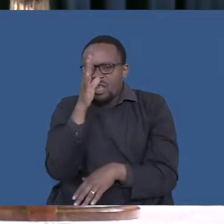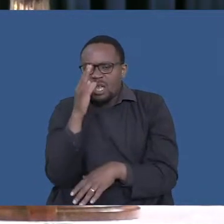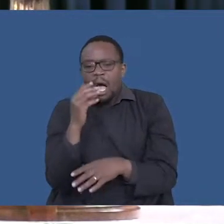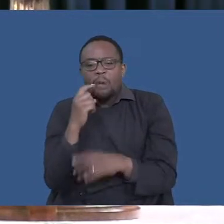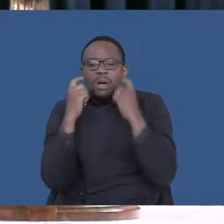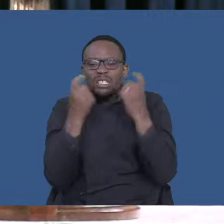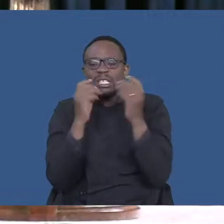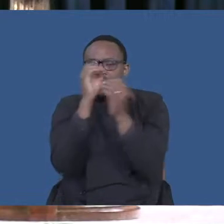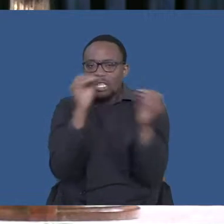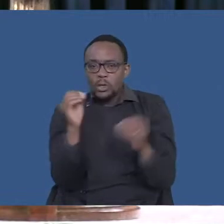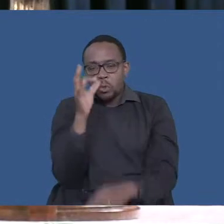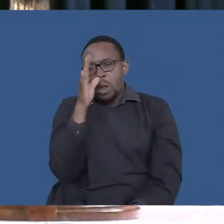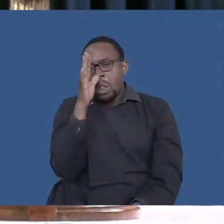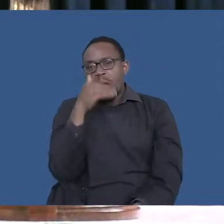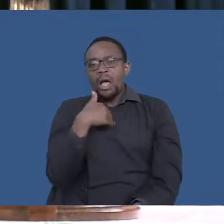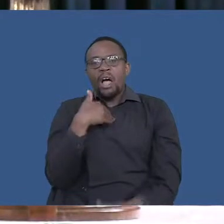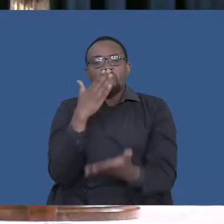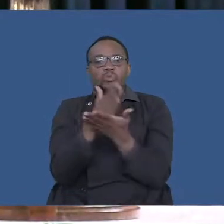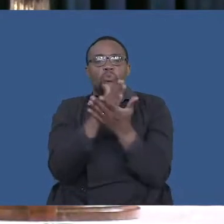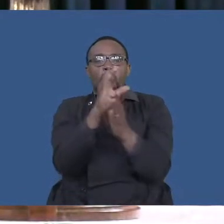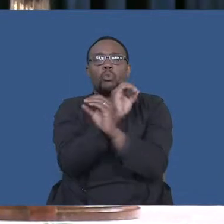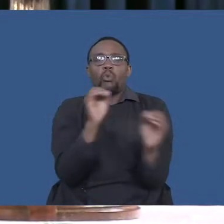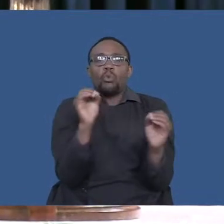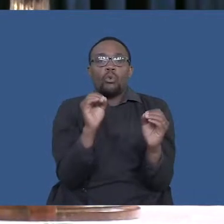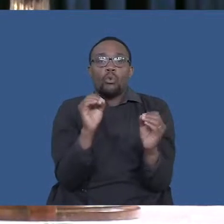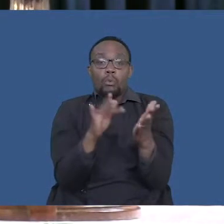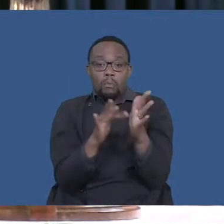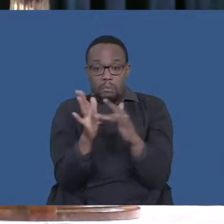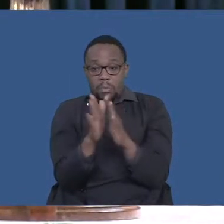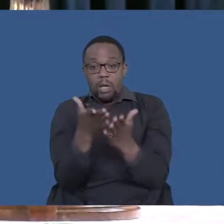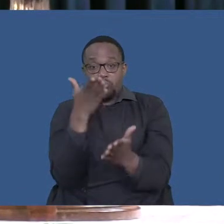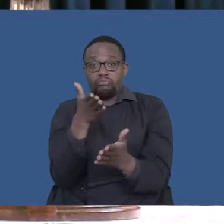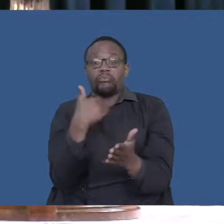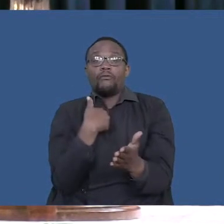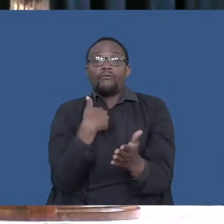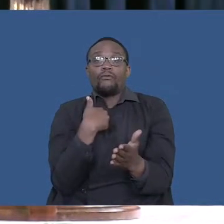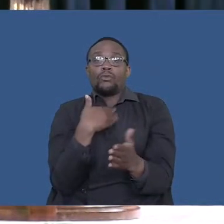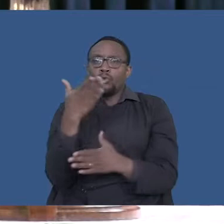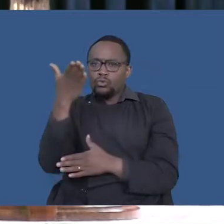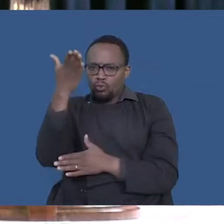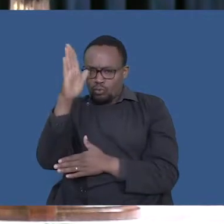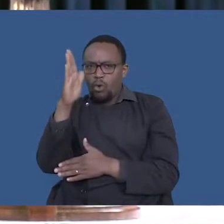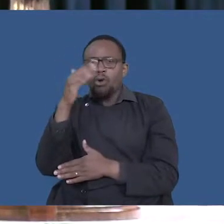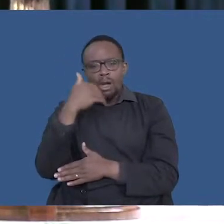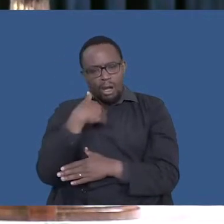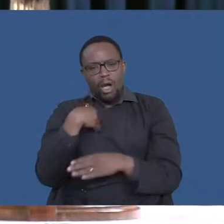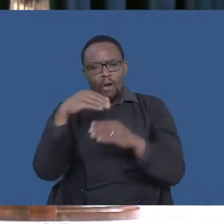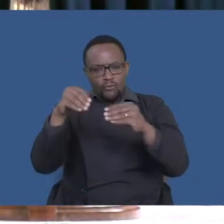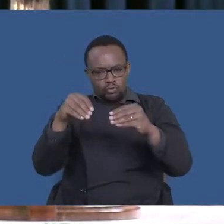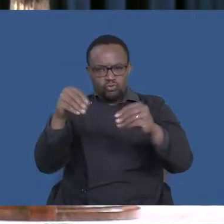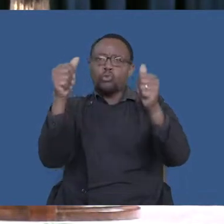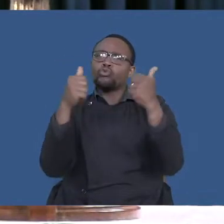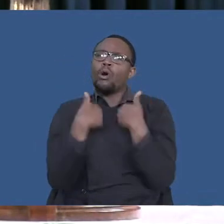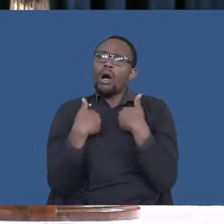we lie and we deceive ourselves and the truth is not in us. That's what he says. So God has a remedy for the sins that we